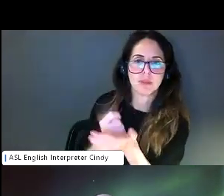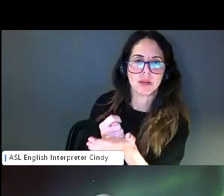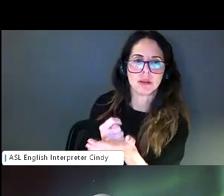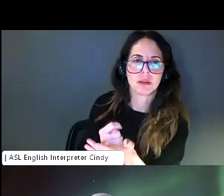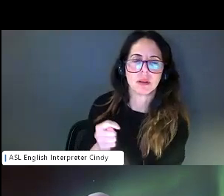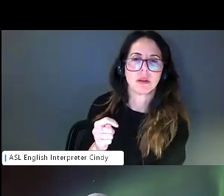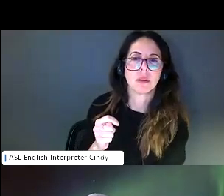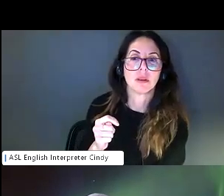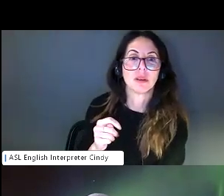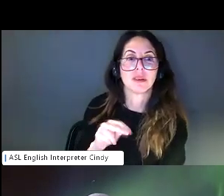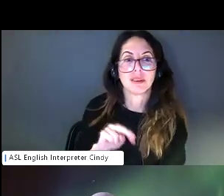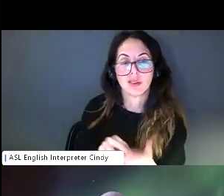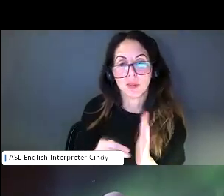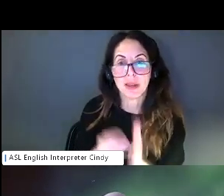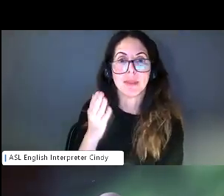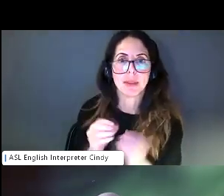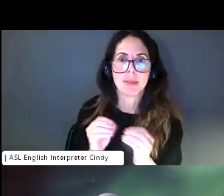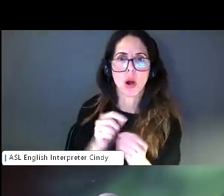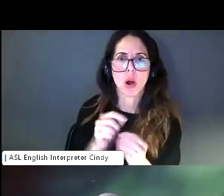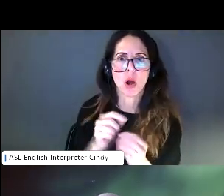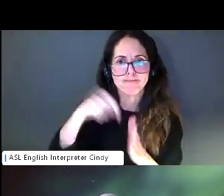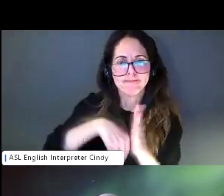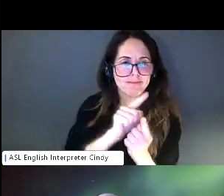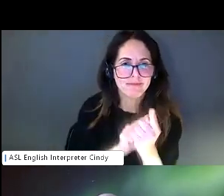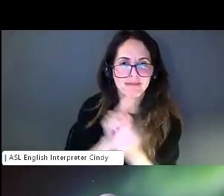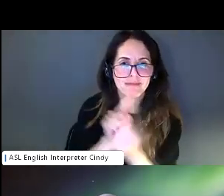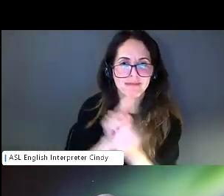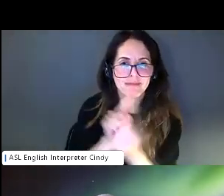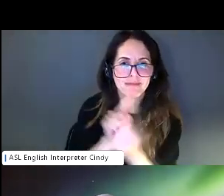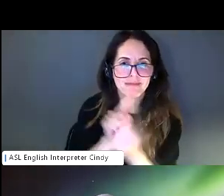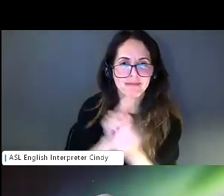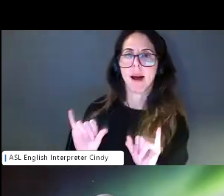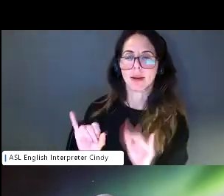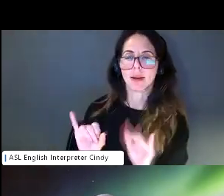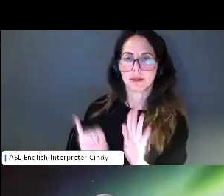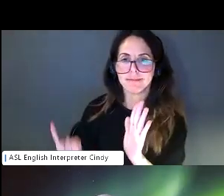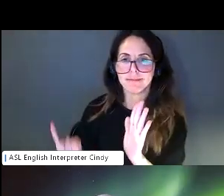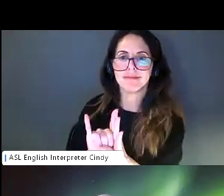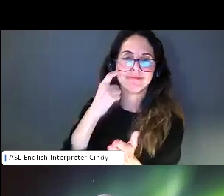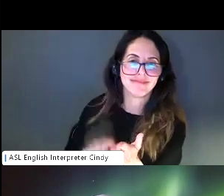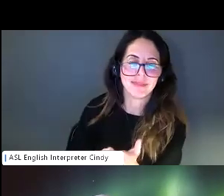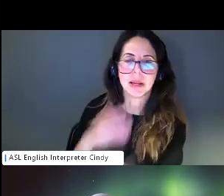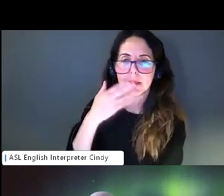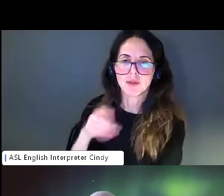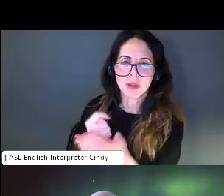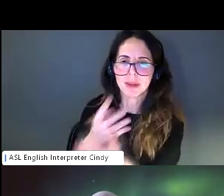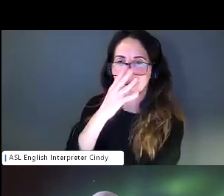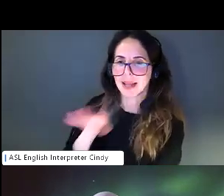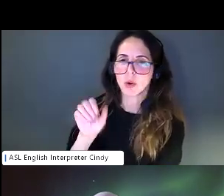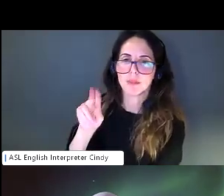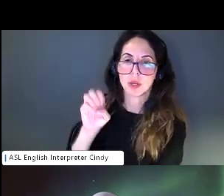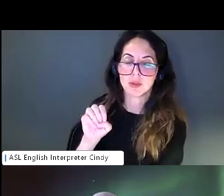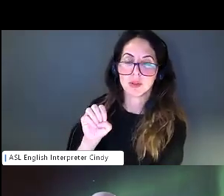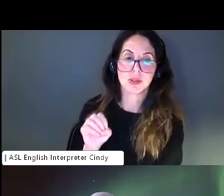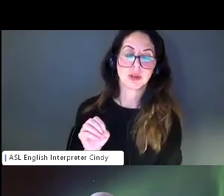more training on being able to effectively identify and assess for older adult abuse and neglect, such as assistance being